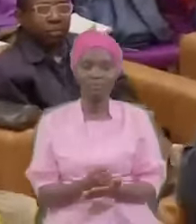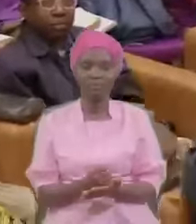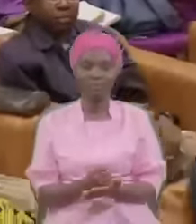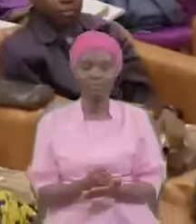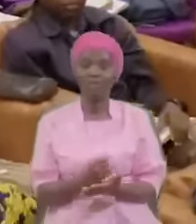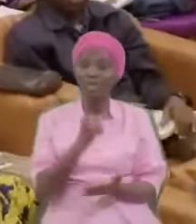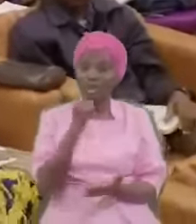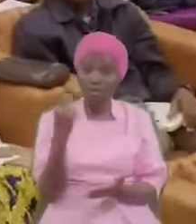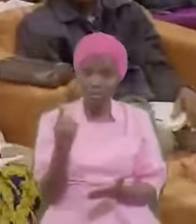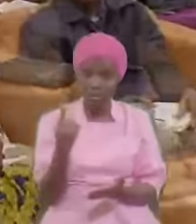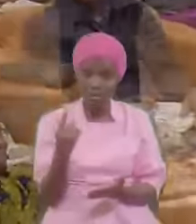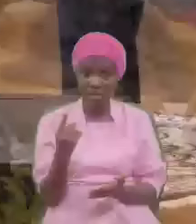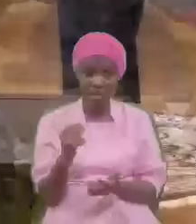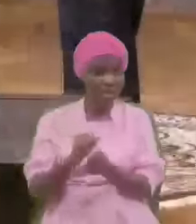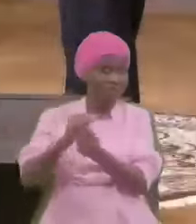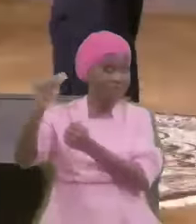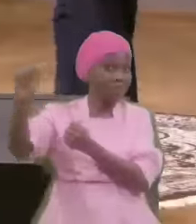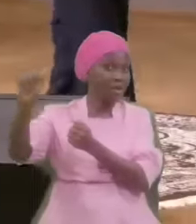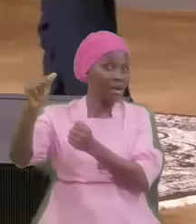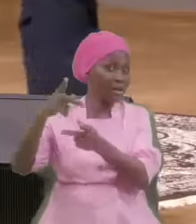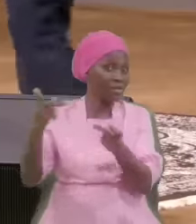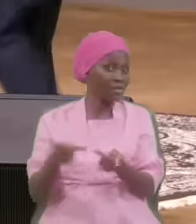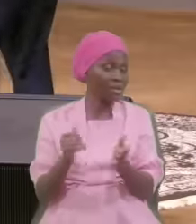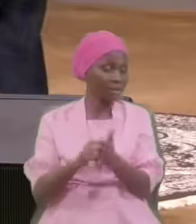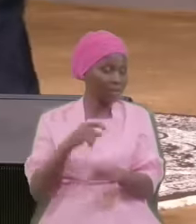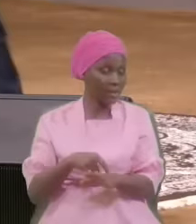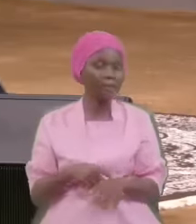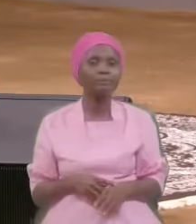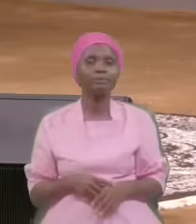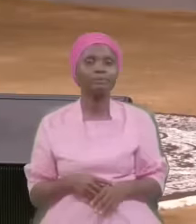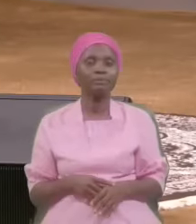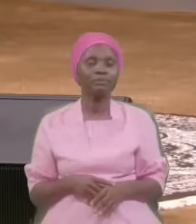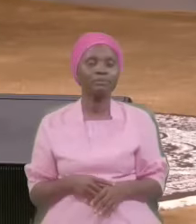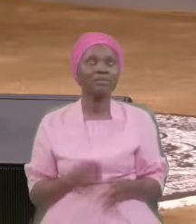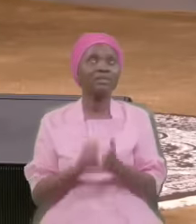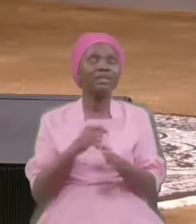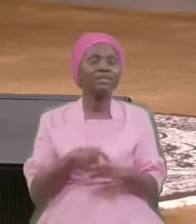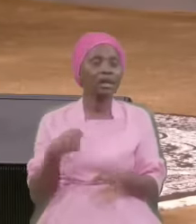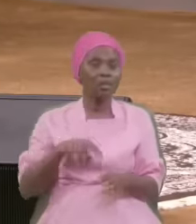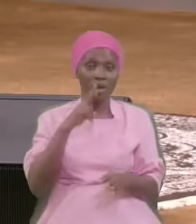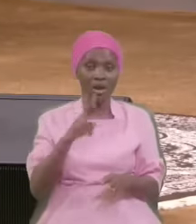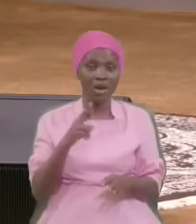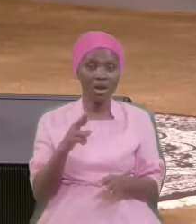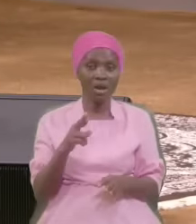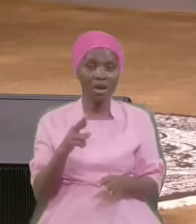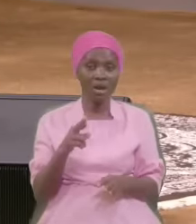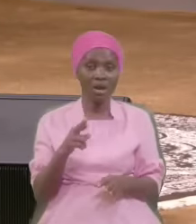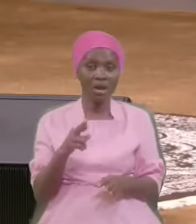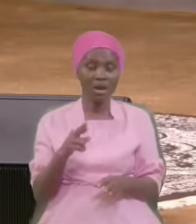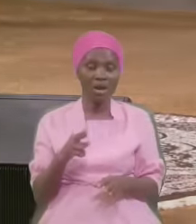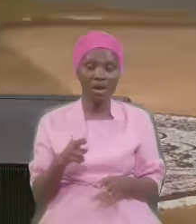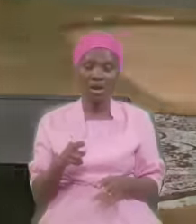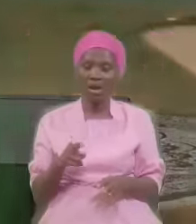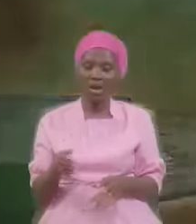Not only far away that time, we're going to Taraba next week.